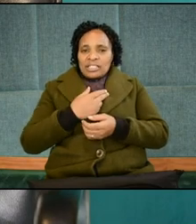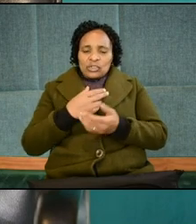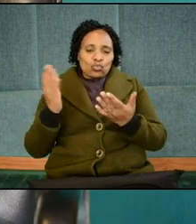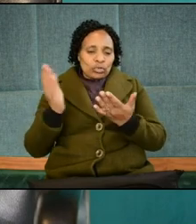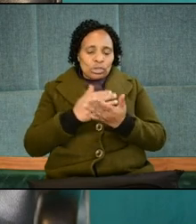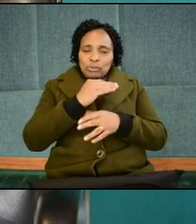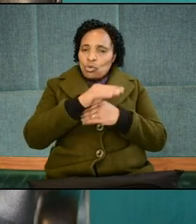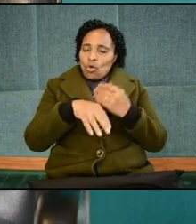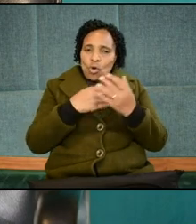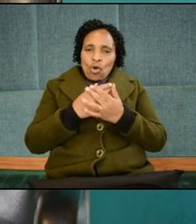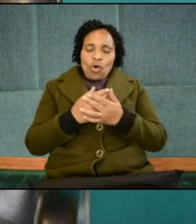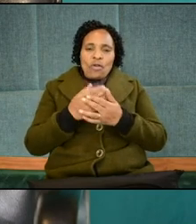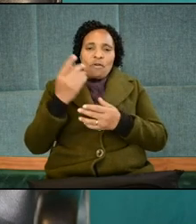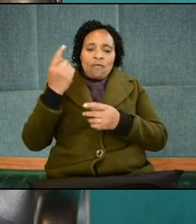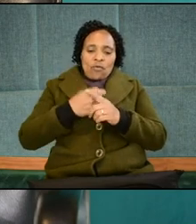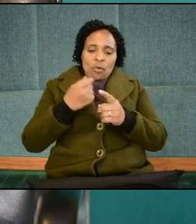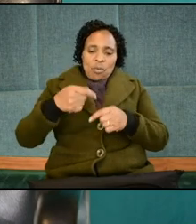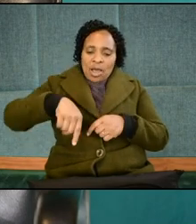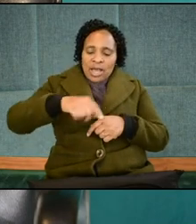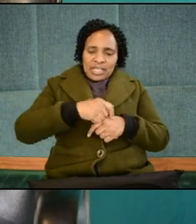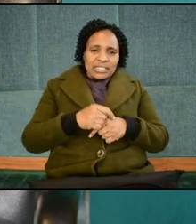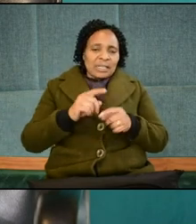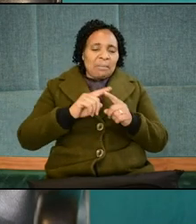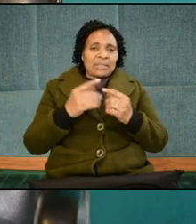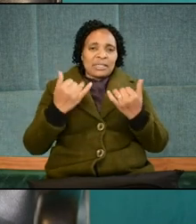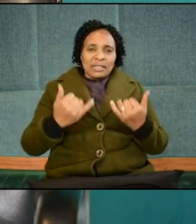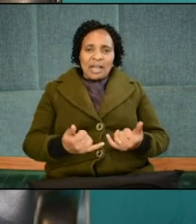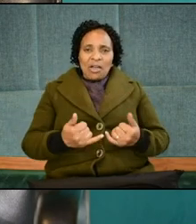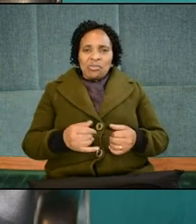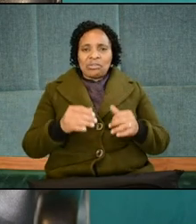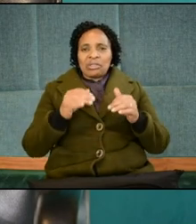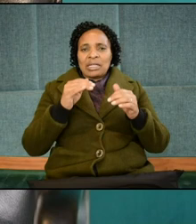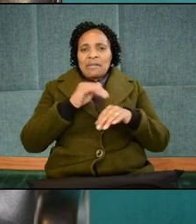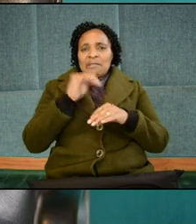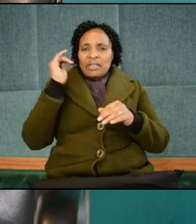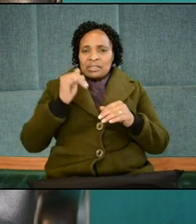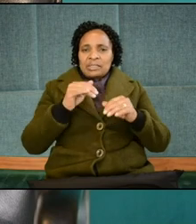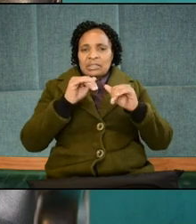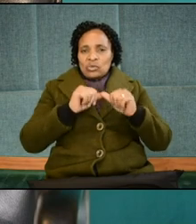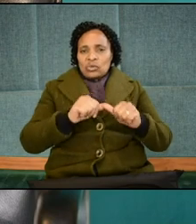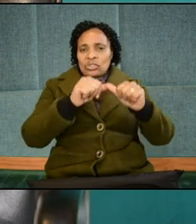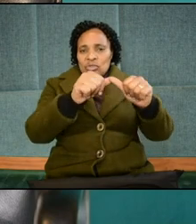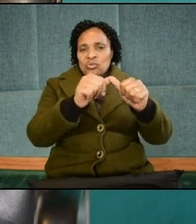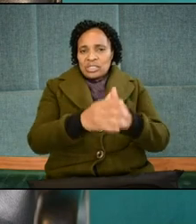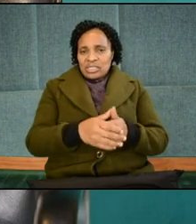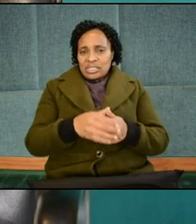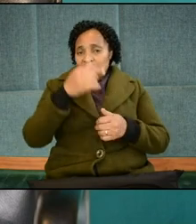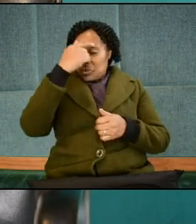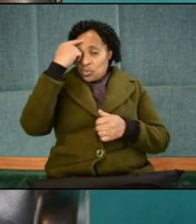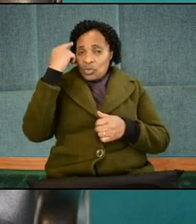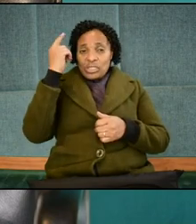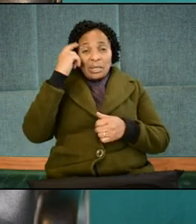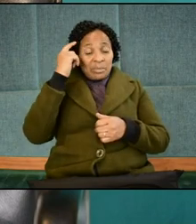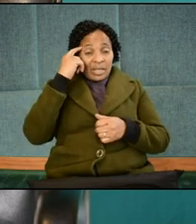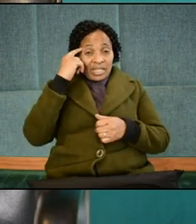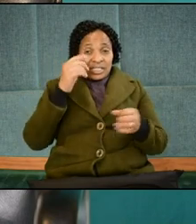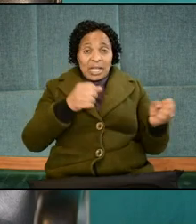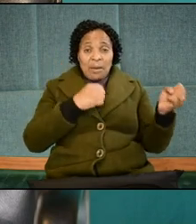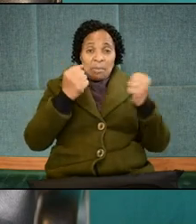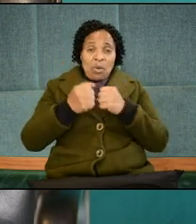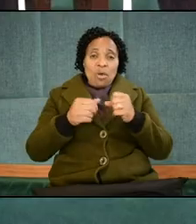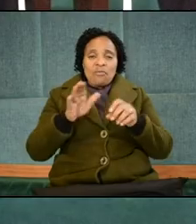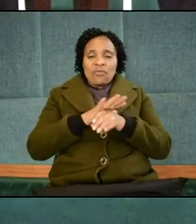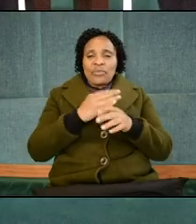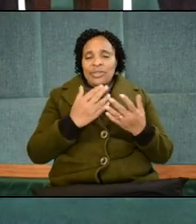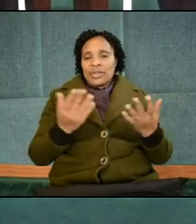from all that. Mm-hmm. However, the effects of that still remain, unfortunately, because the brain is a very powerful tool.